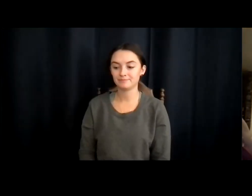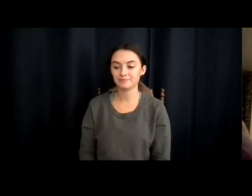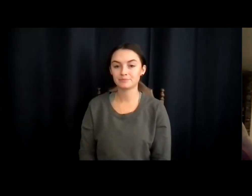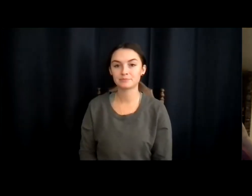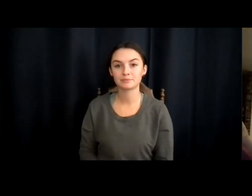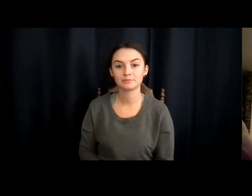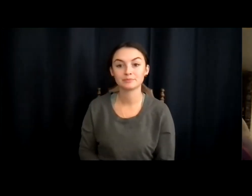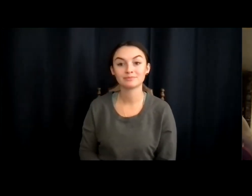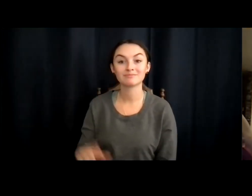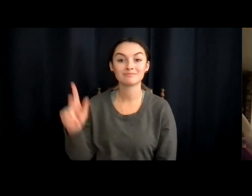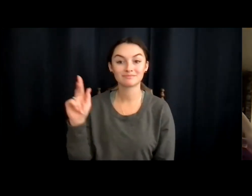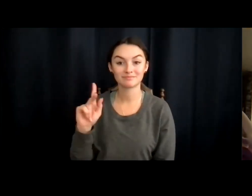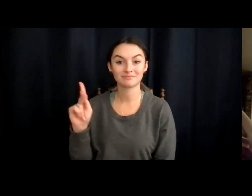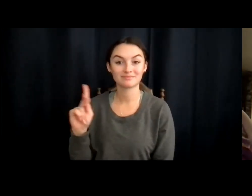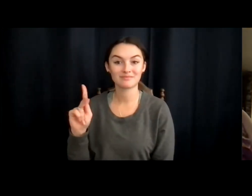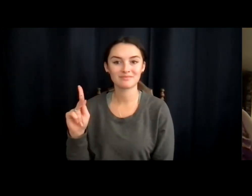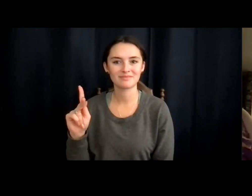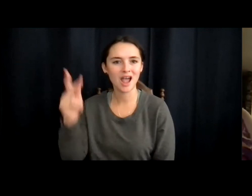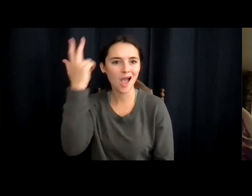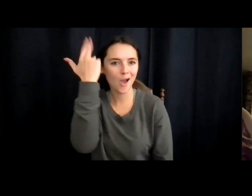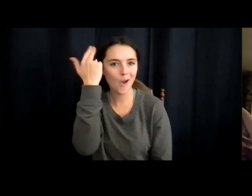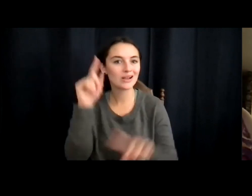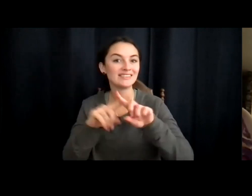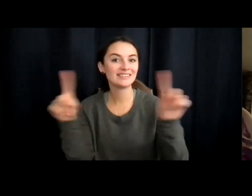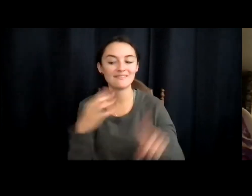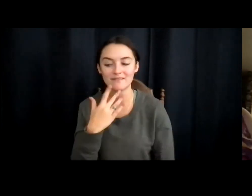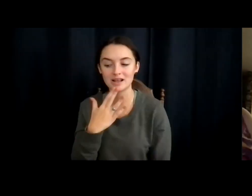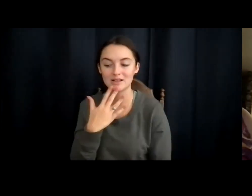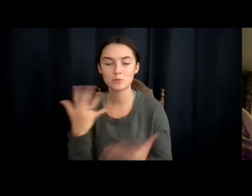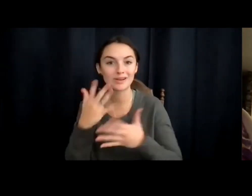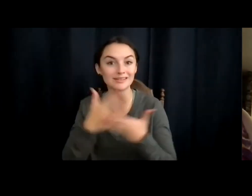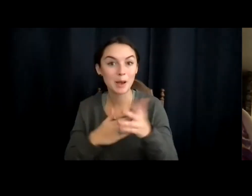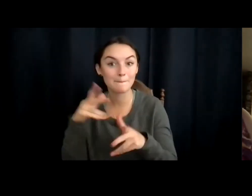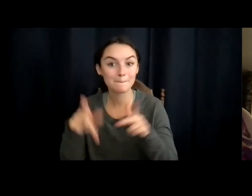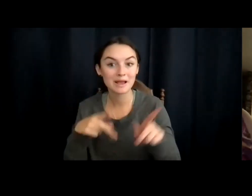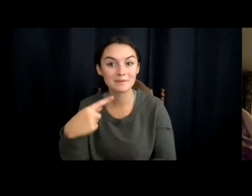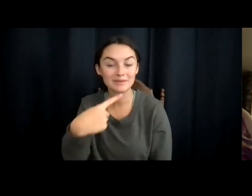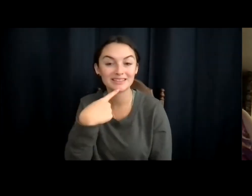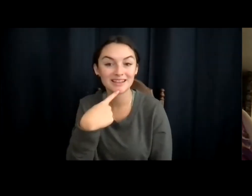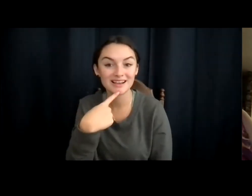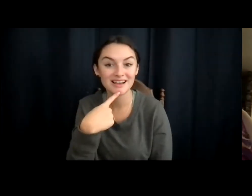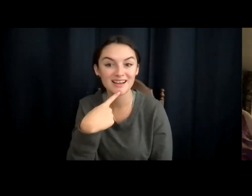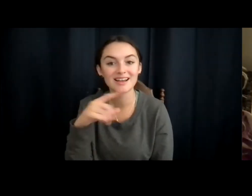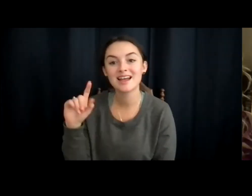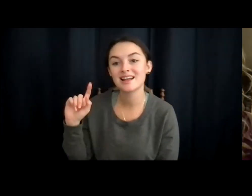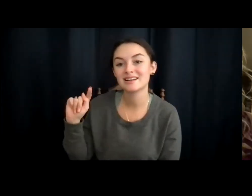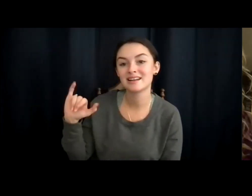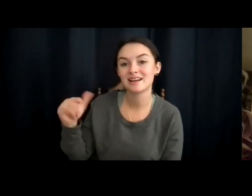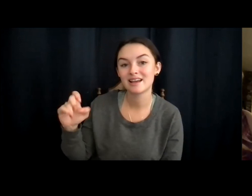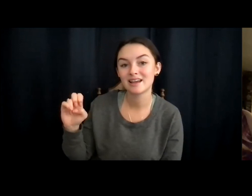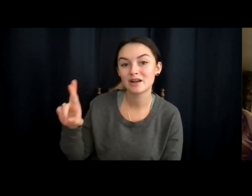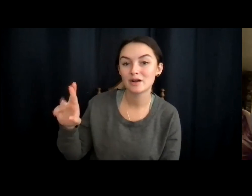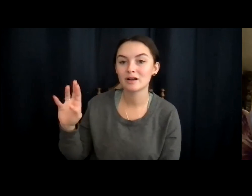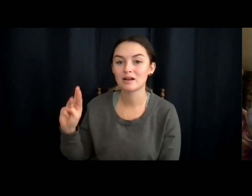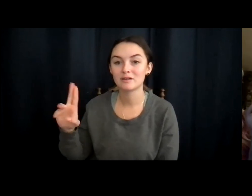K, a horse of different color is what some people say about the Kiger Mustang, which starts with the